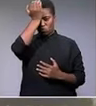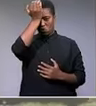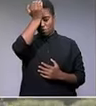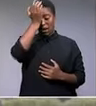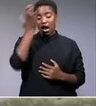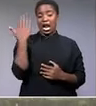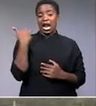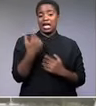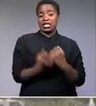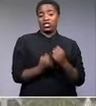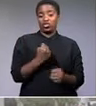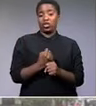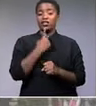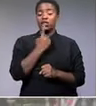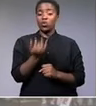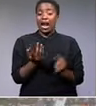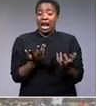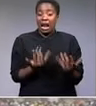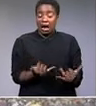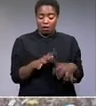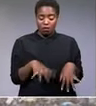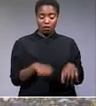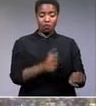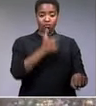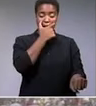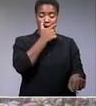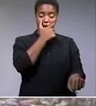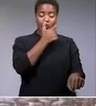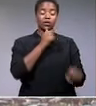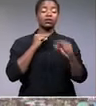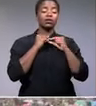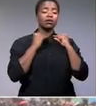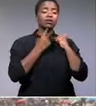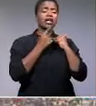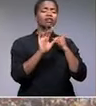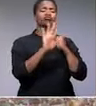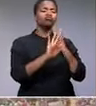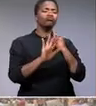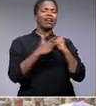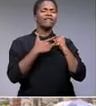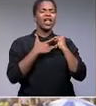With Ramaphosa now at the apex of government, Makgopa says there's a sense of